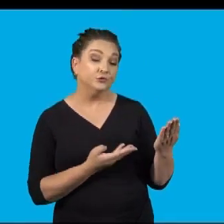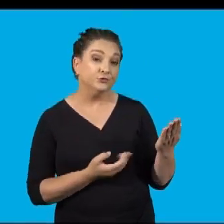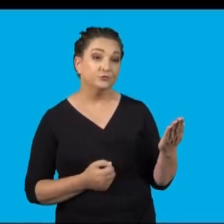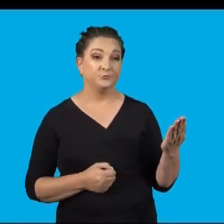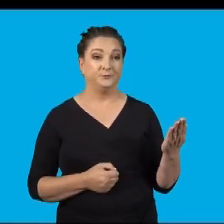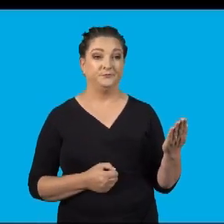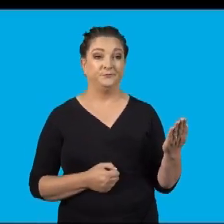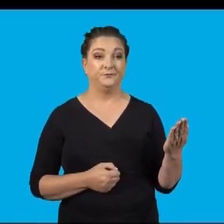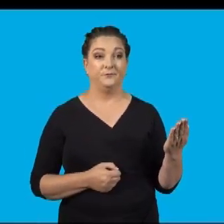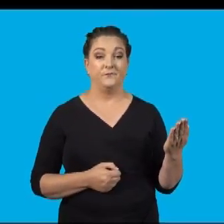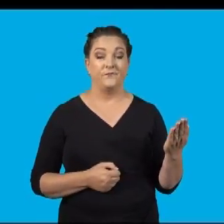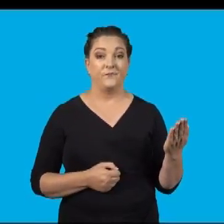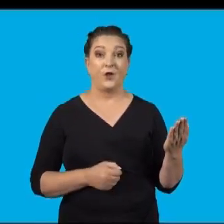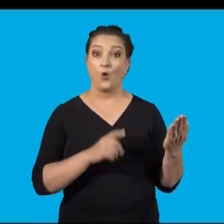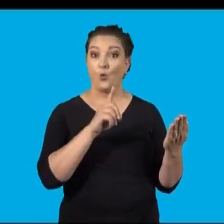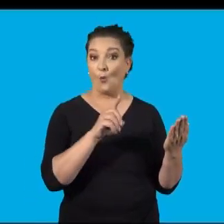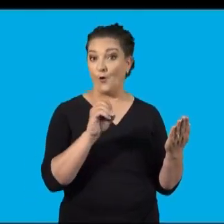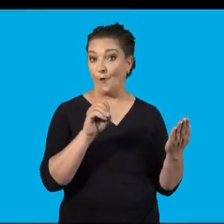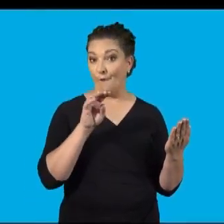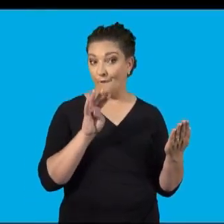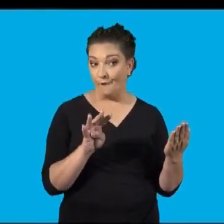you're going to get. So it's going to be